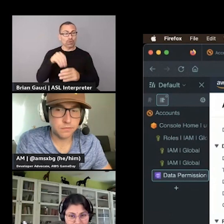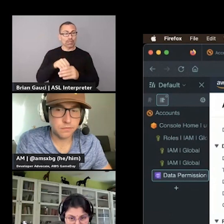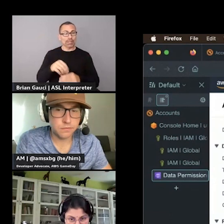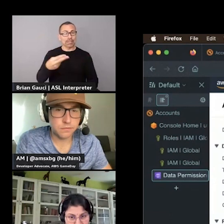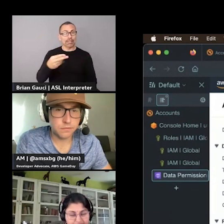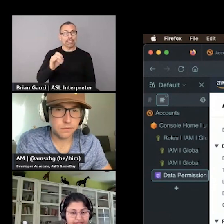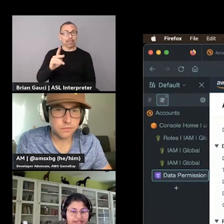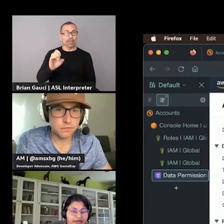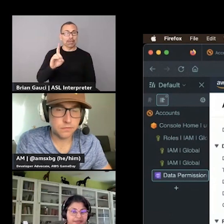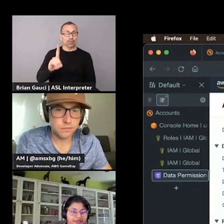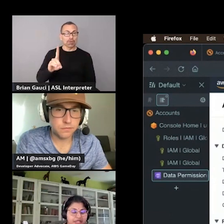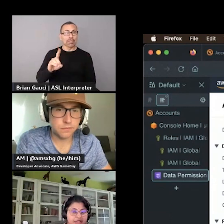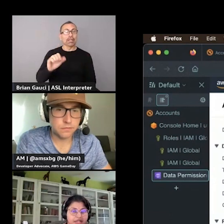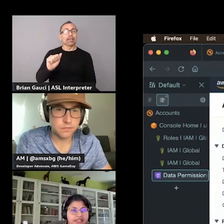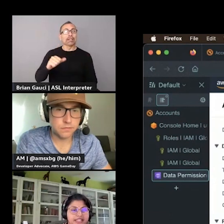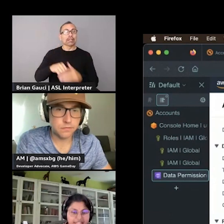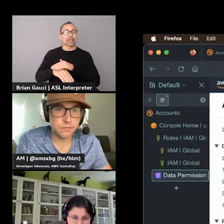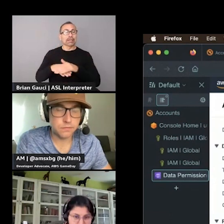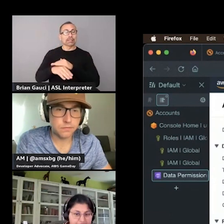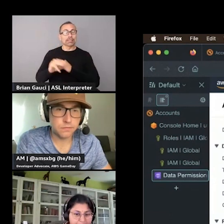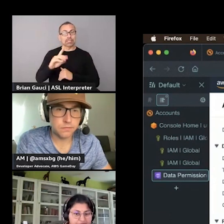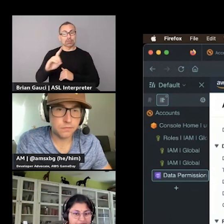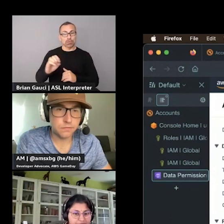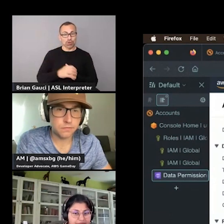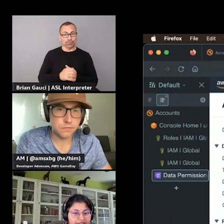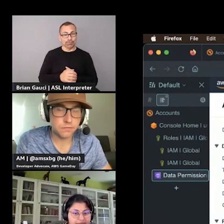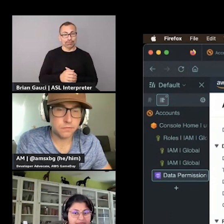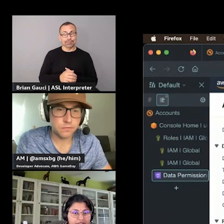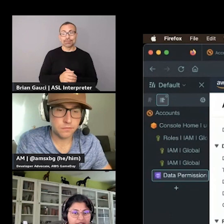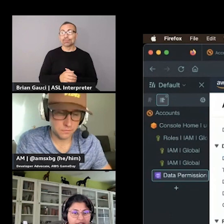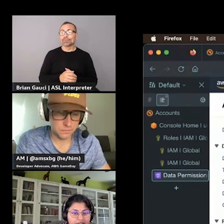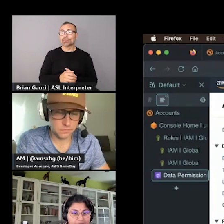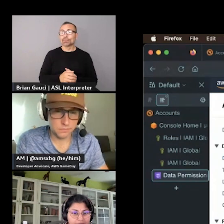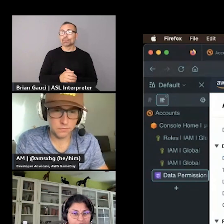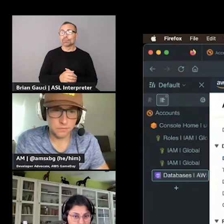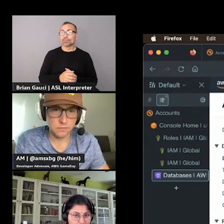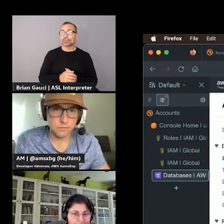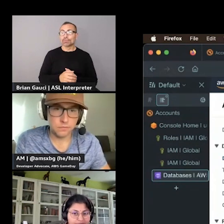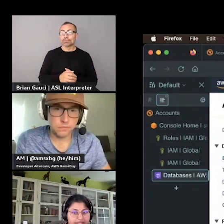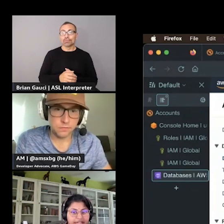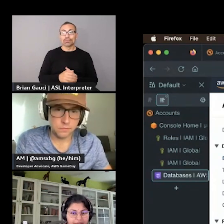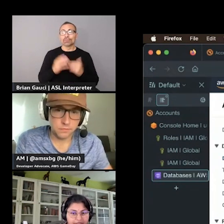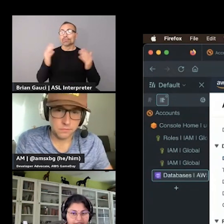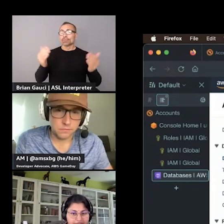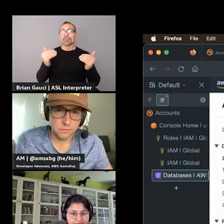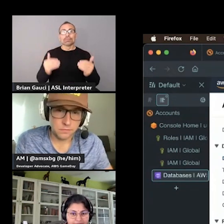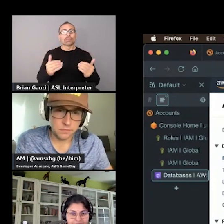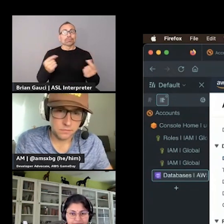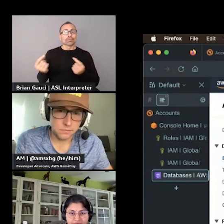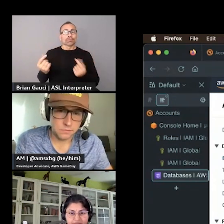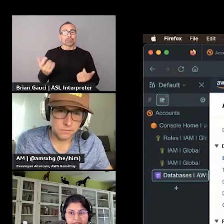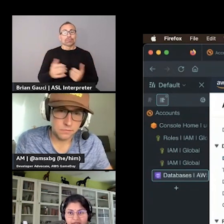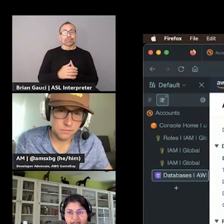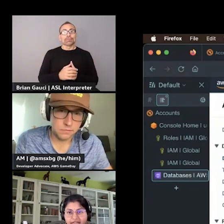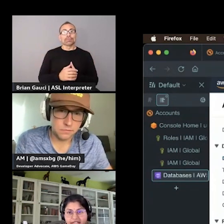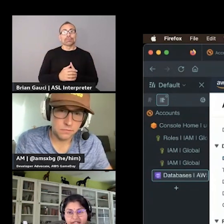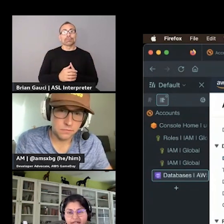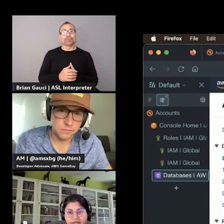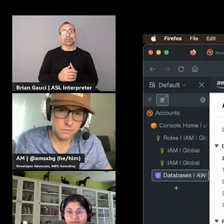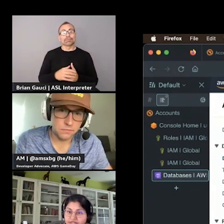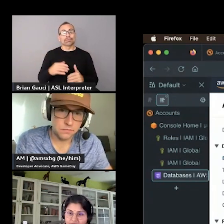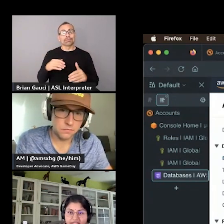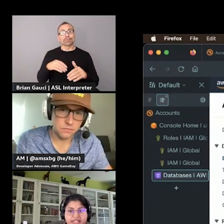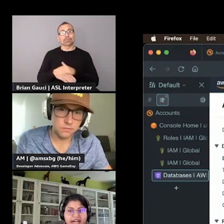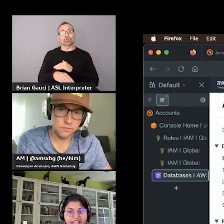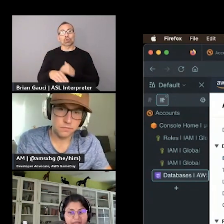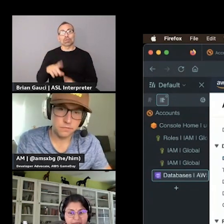So we ensure that this is here. The next step I will do is I would go to the databases and